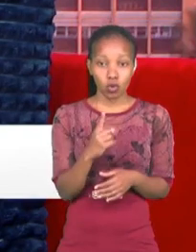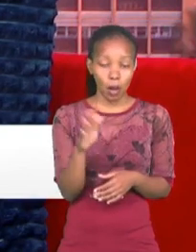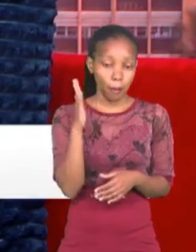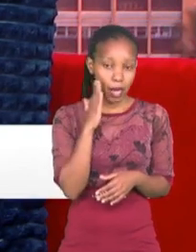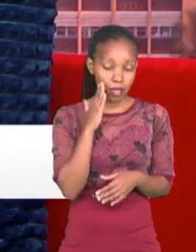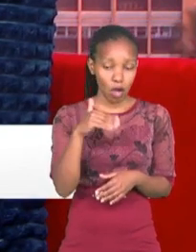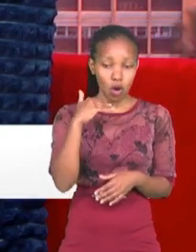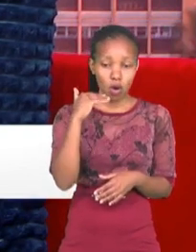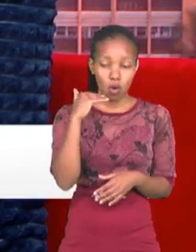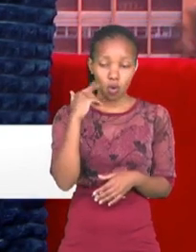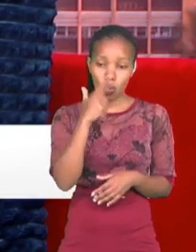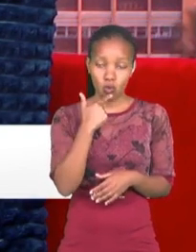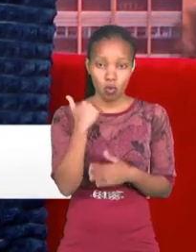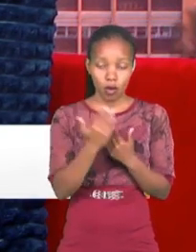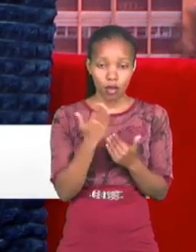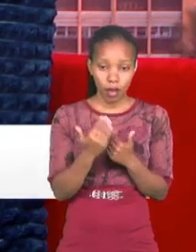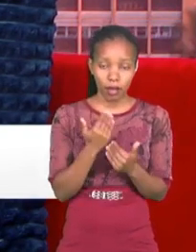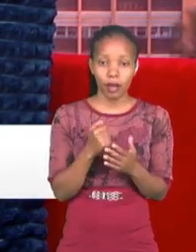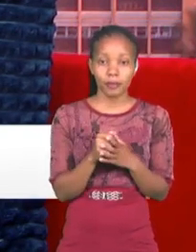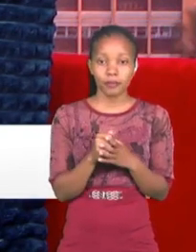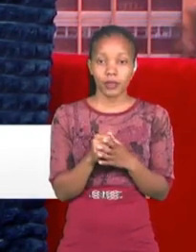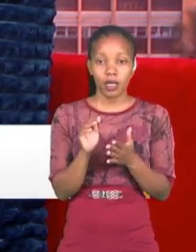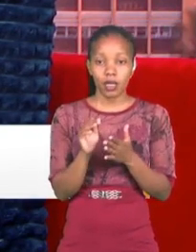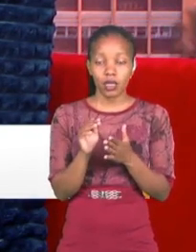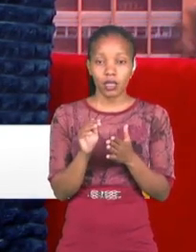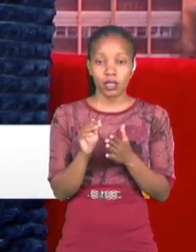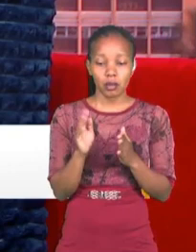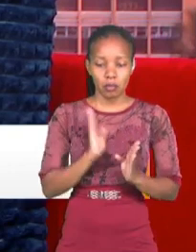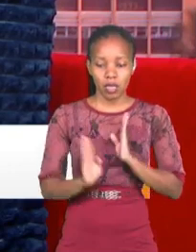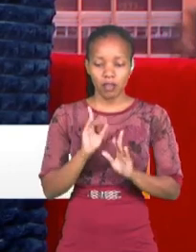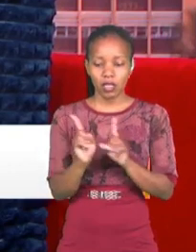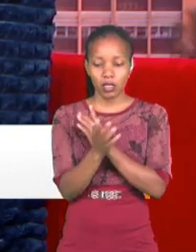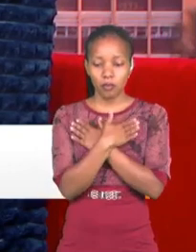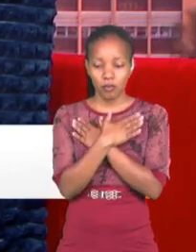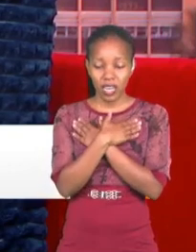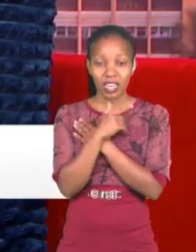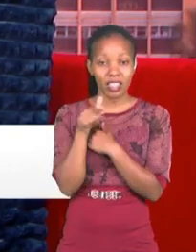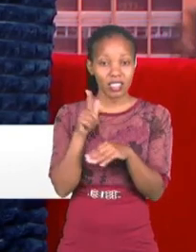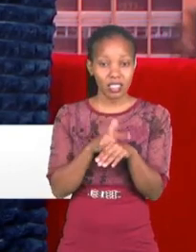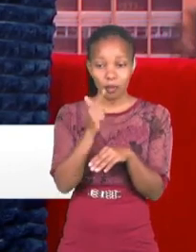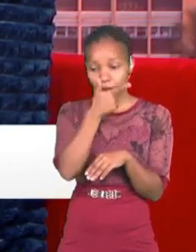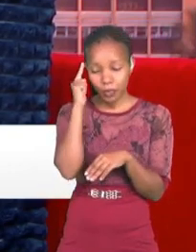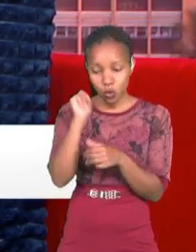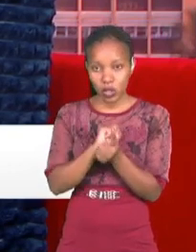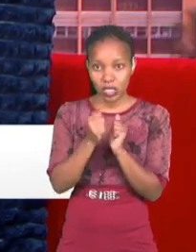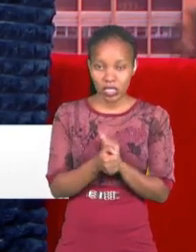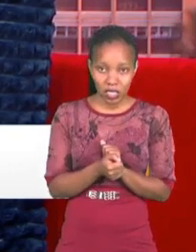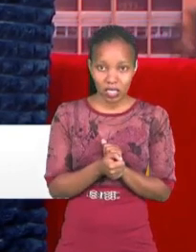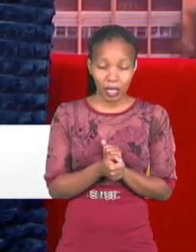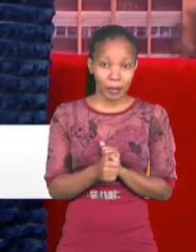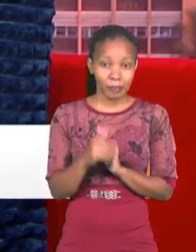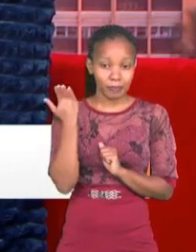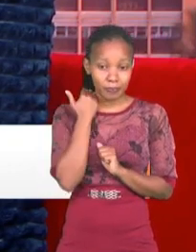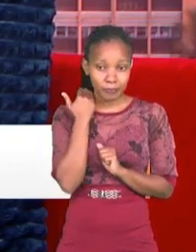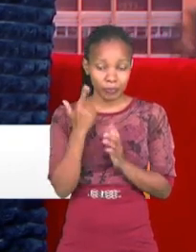mother should take care of this. Mother should behave like a friend in this time, because certain changes like menstruation started